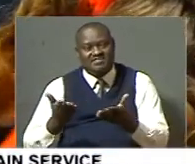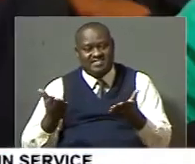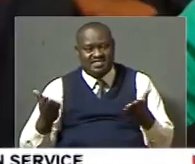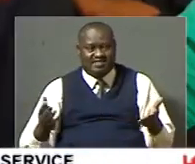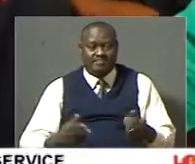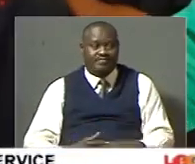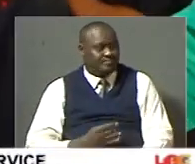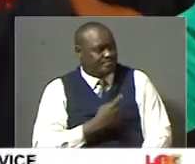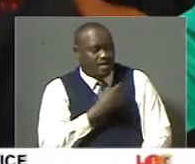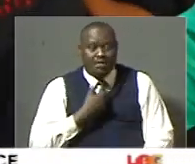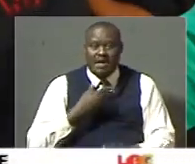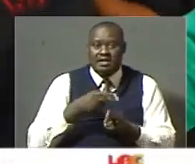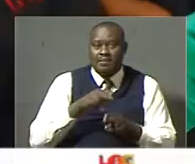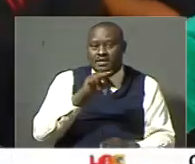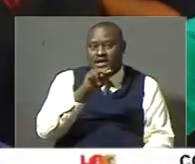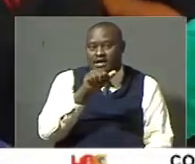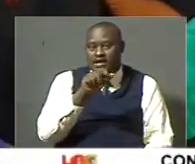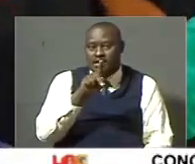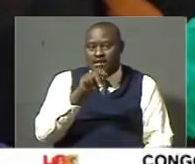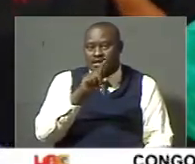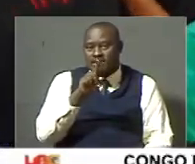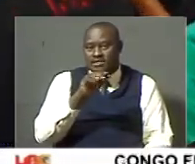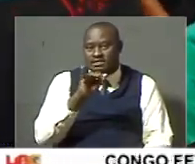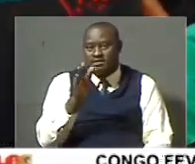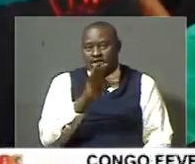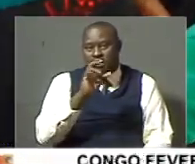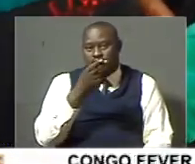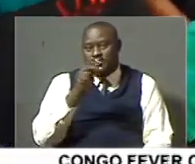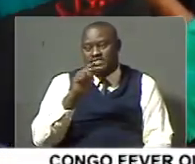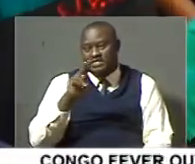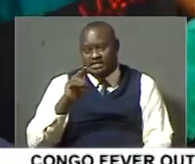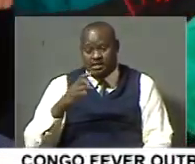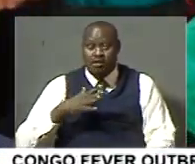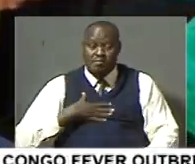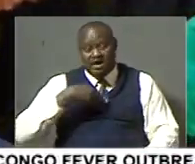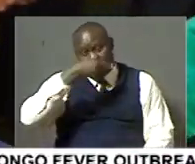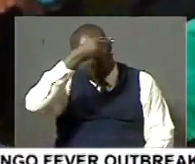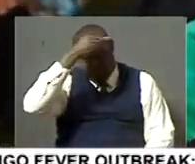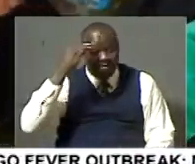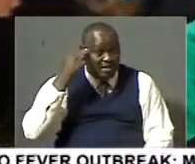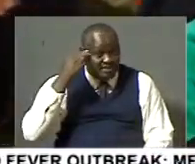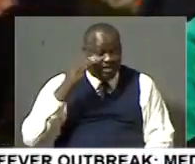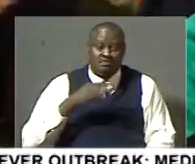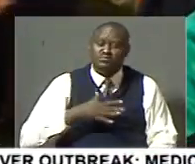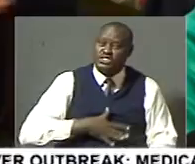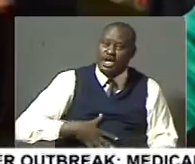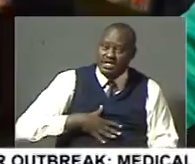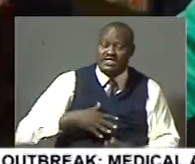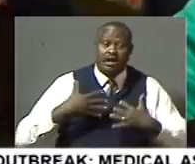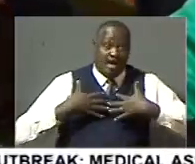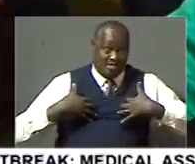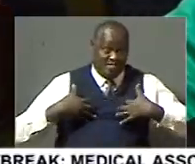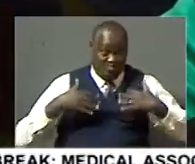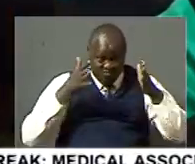success. I'm Nakazu Christine. I've gotten a degree of Master of Science in Animal Science. The journey has been